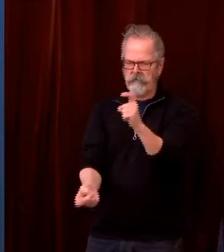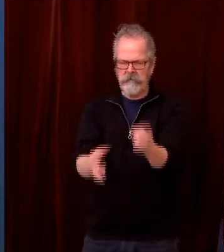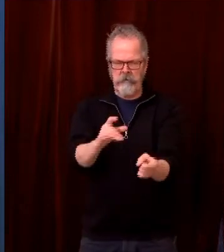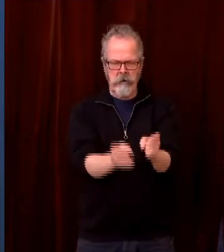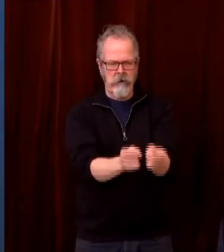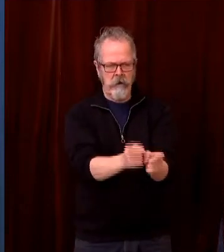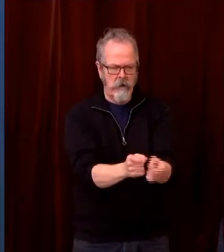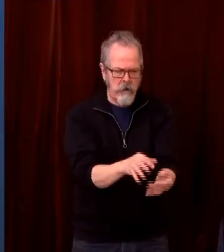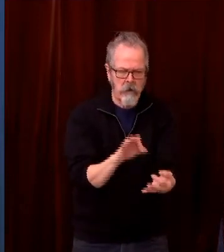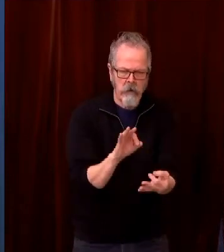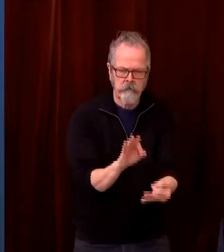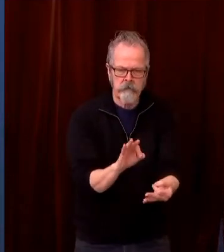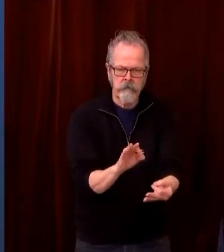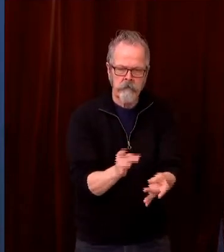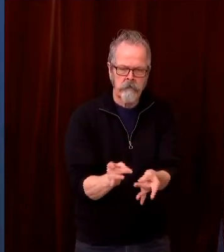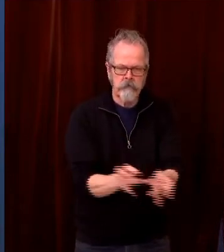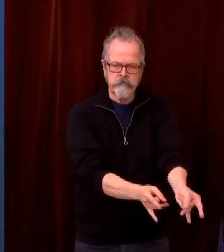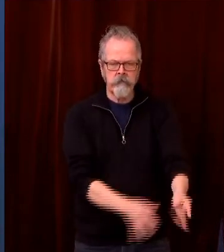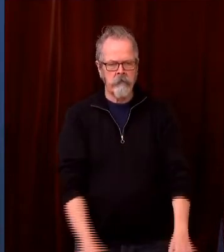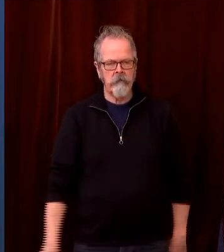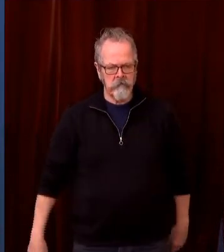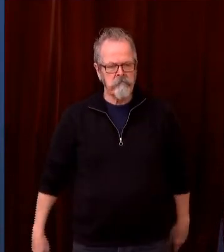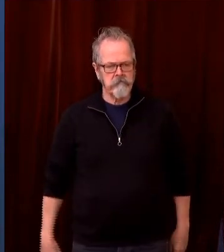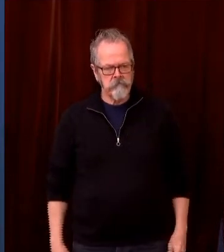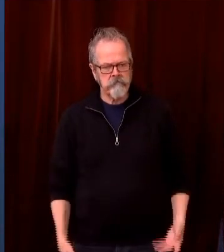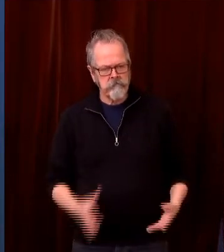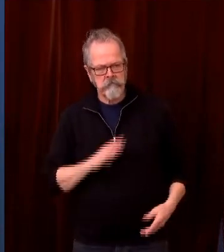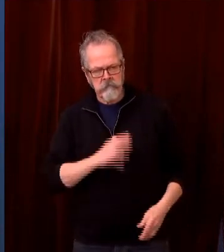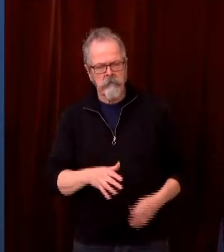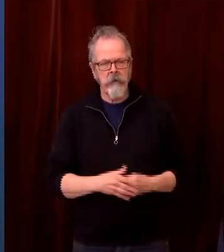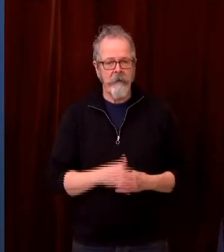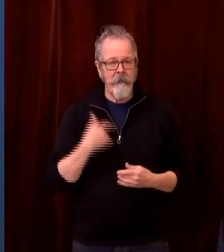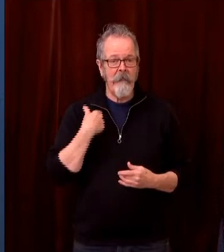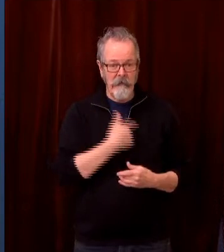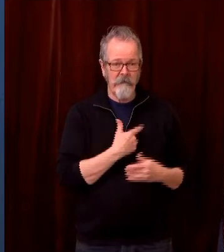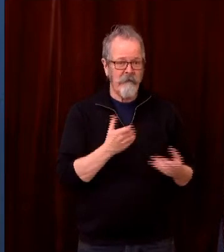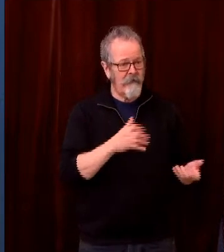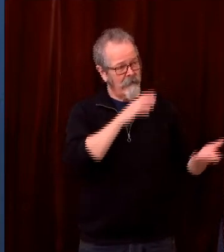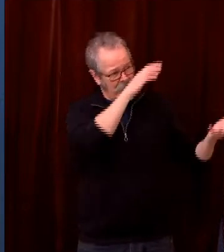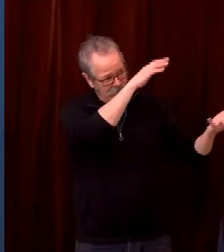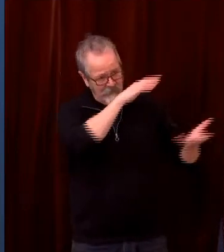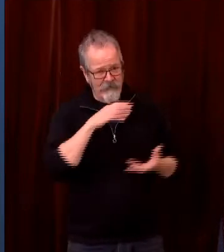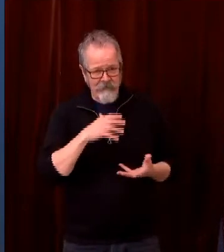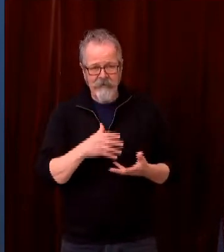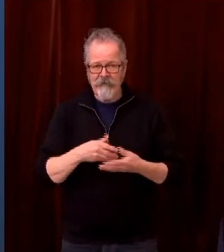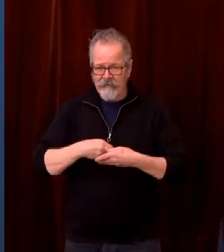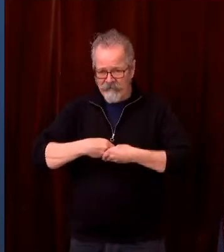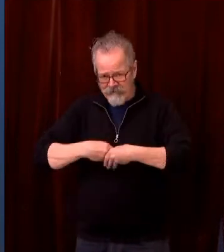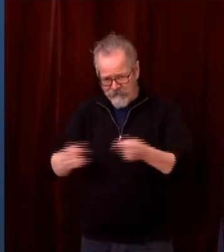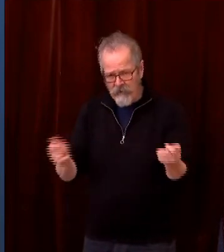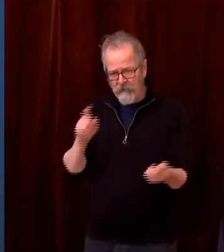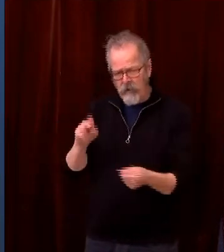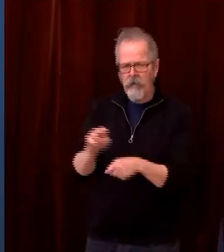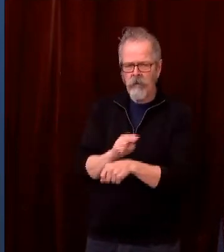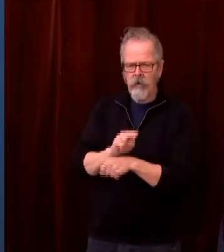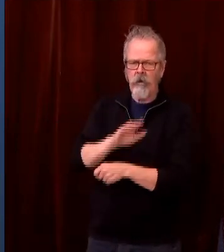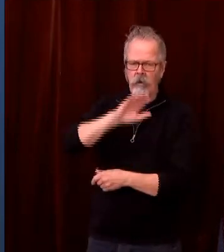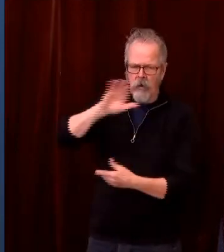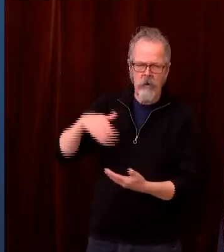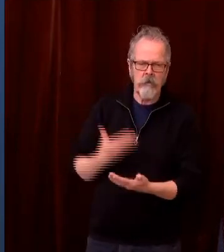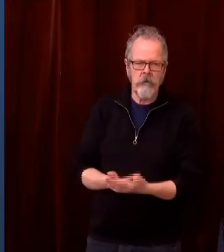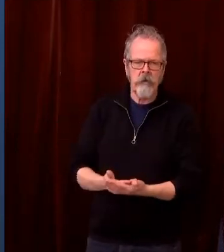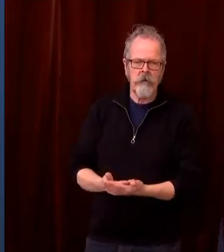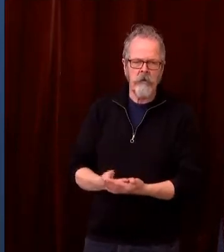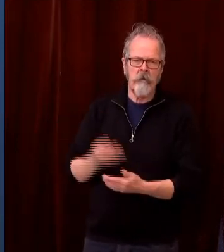doses kind of within 5 or 6 days at those mass vaccination sites. If I can add something, I do